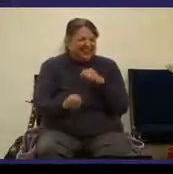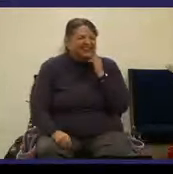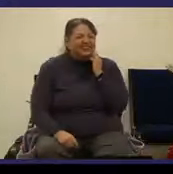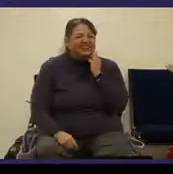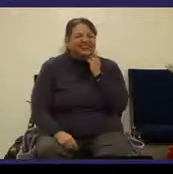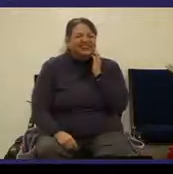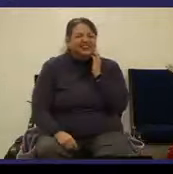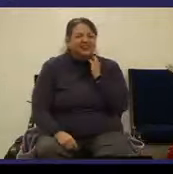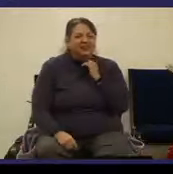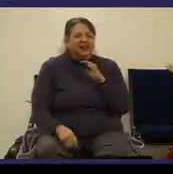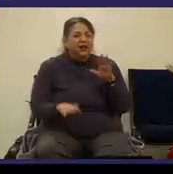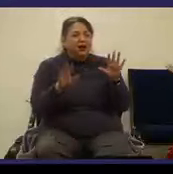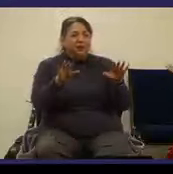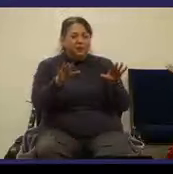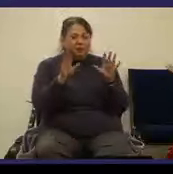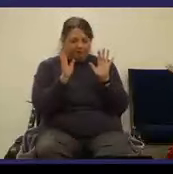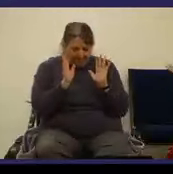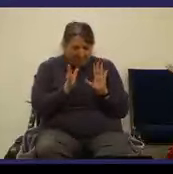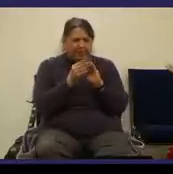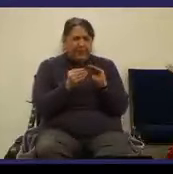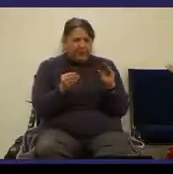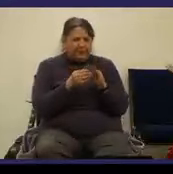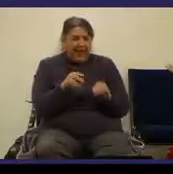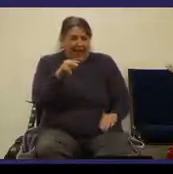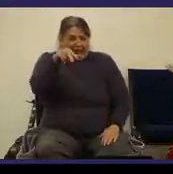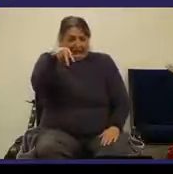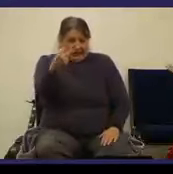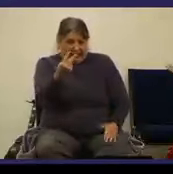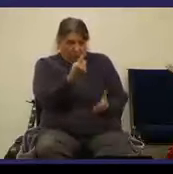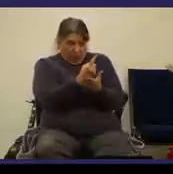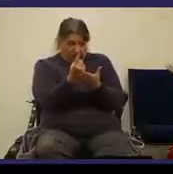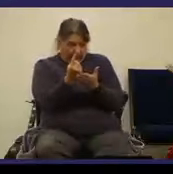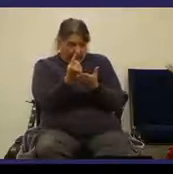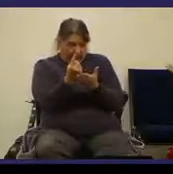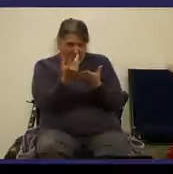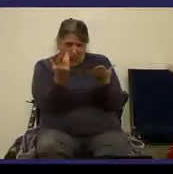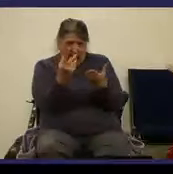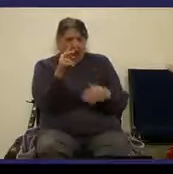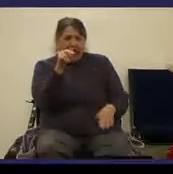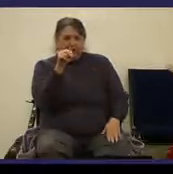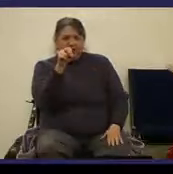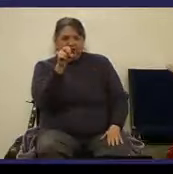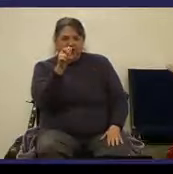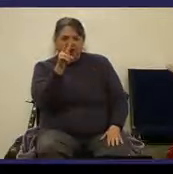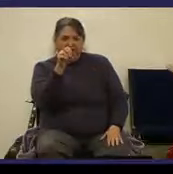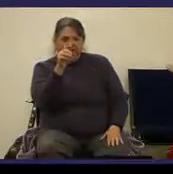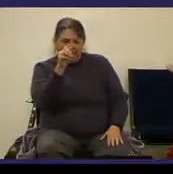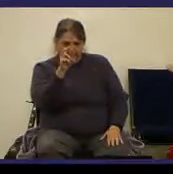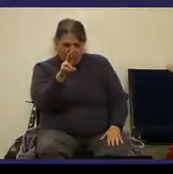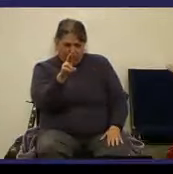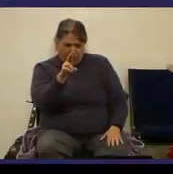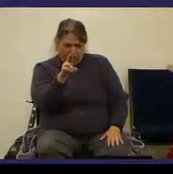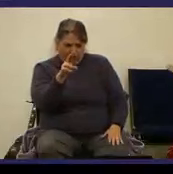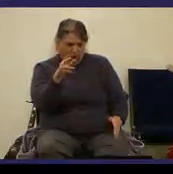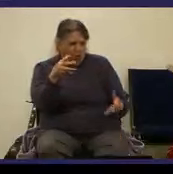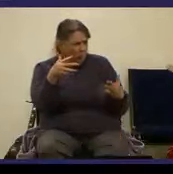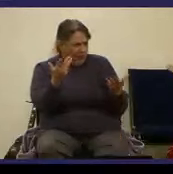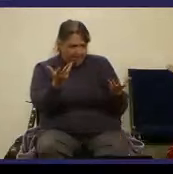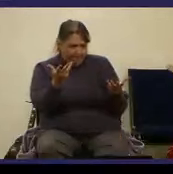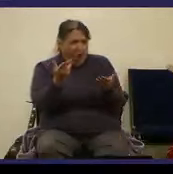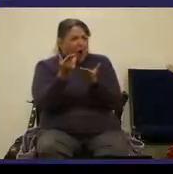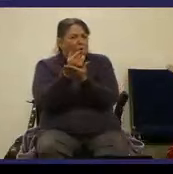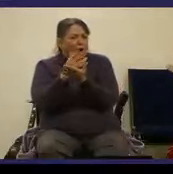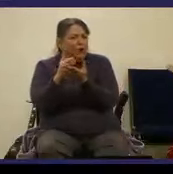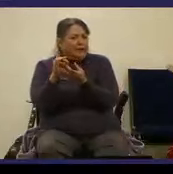So it was the second week in November when God the Holy Spirit gave me the